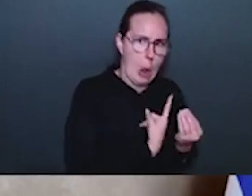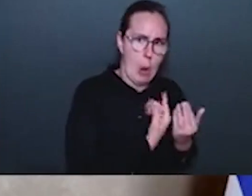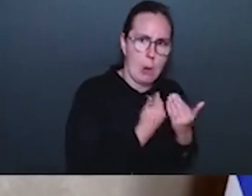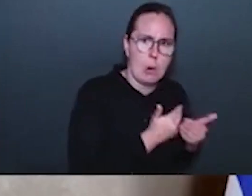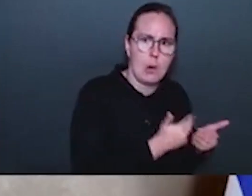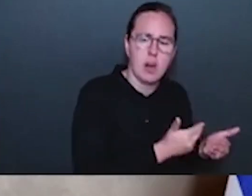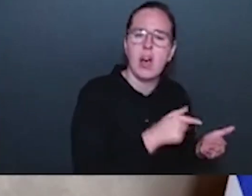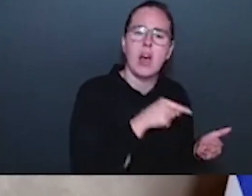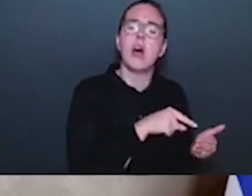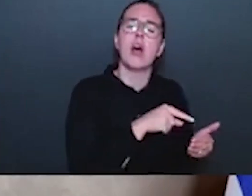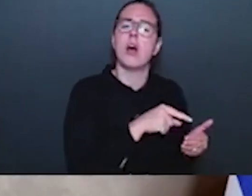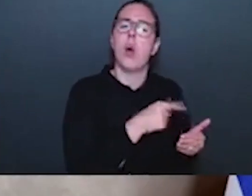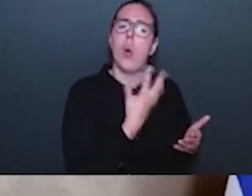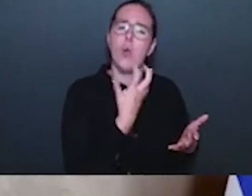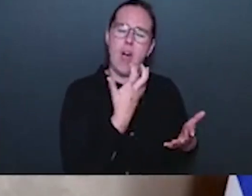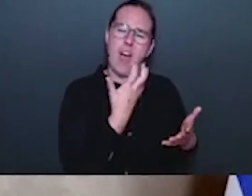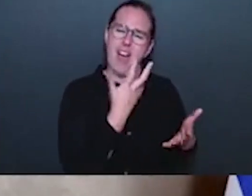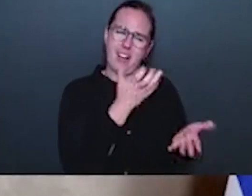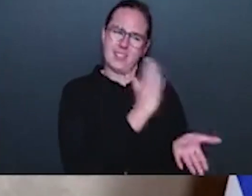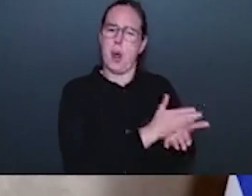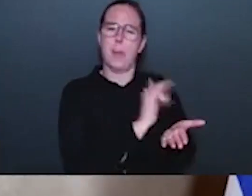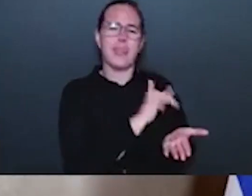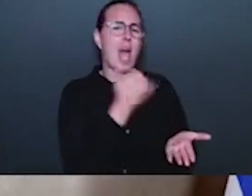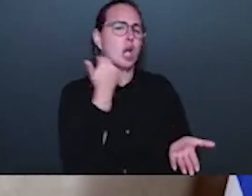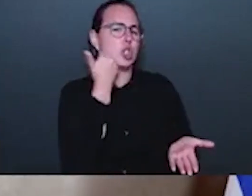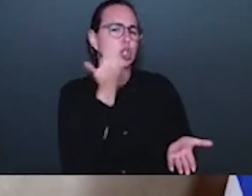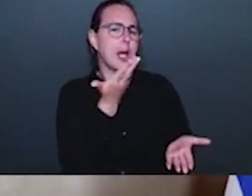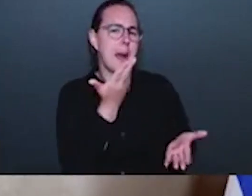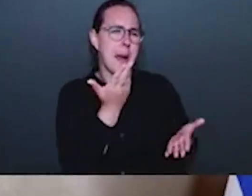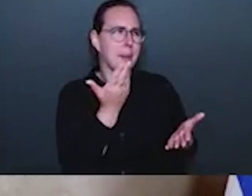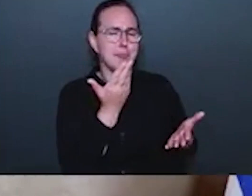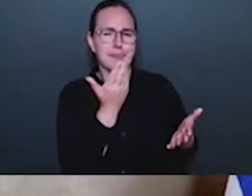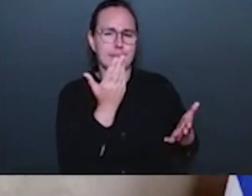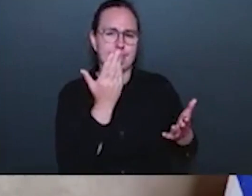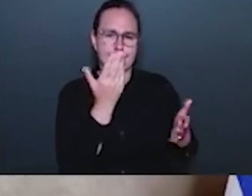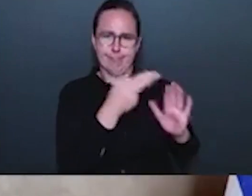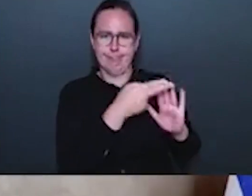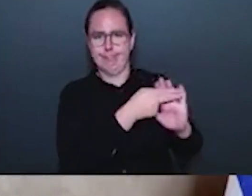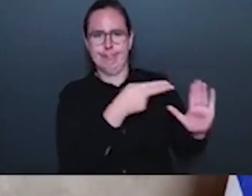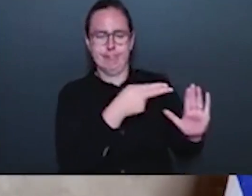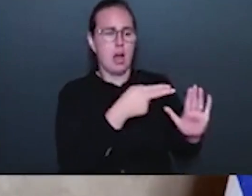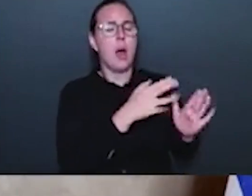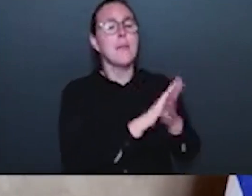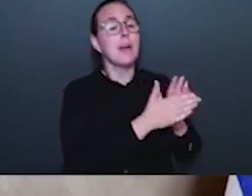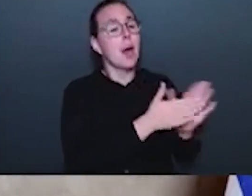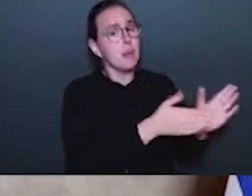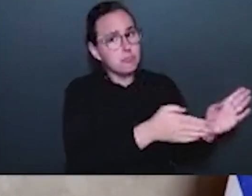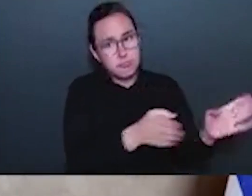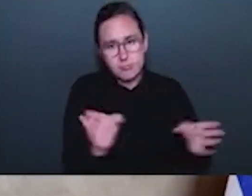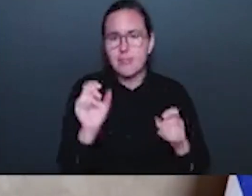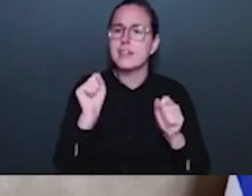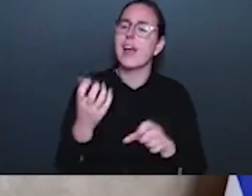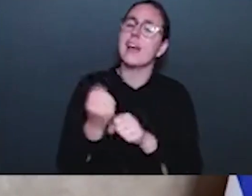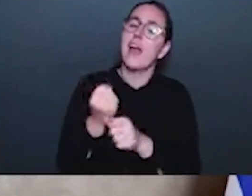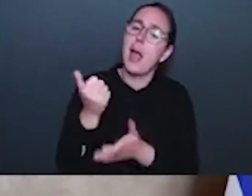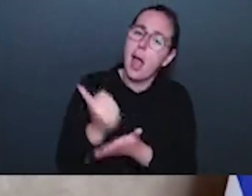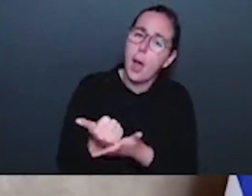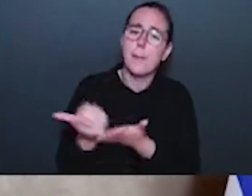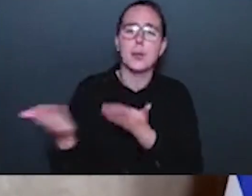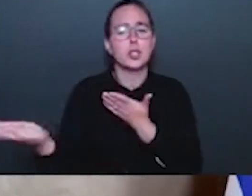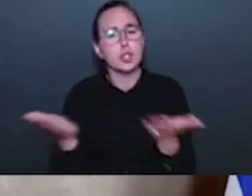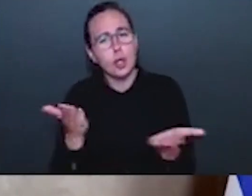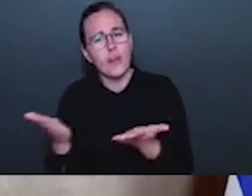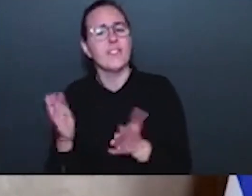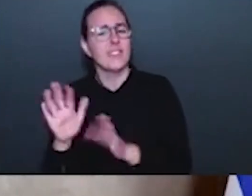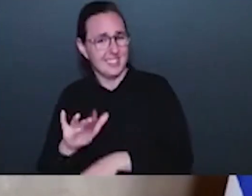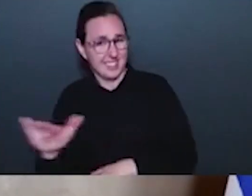exemption is not legalization. All activities with illegal drugs, including production, trafficking, import, and